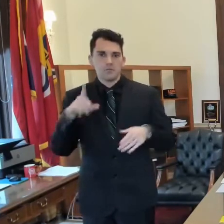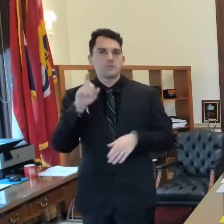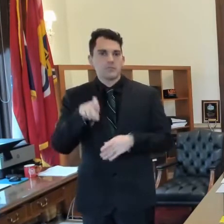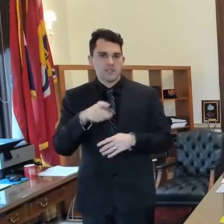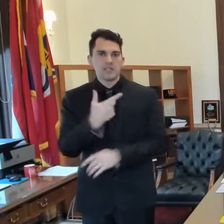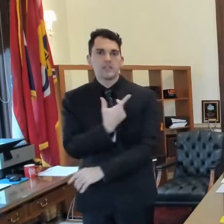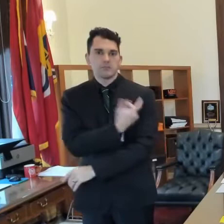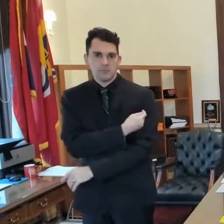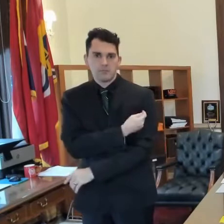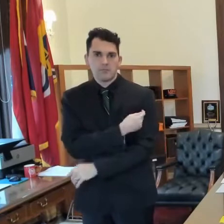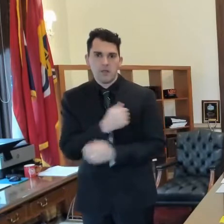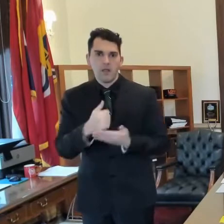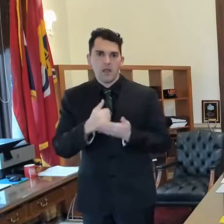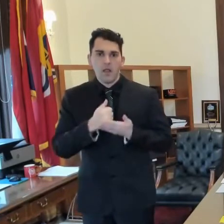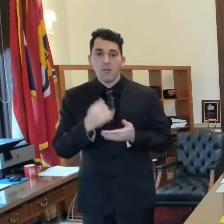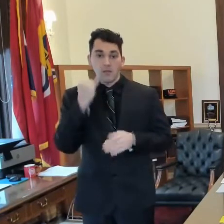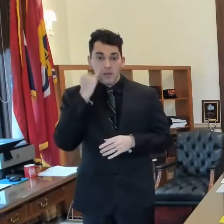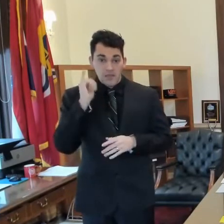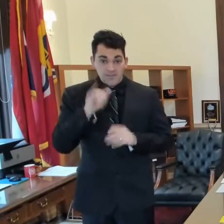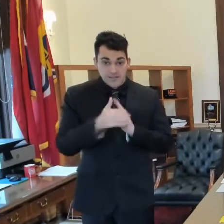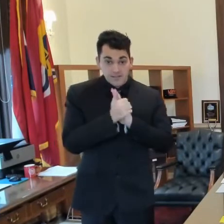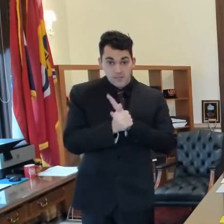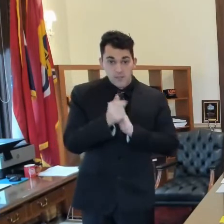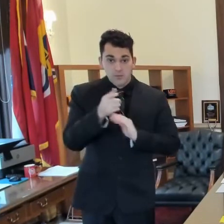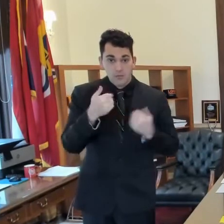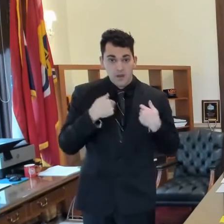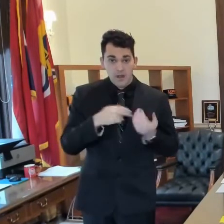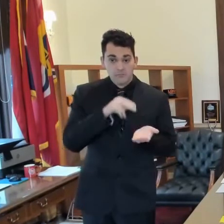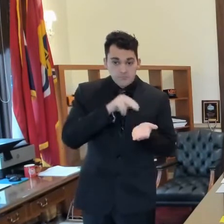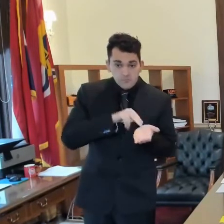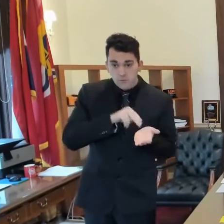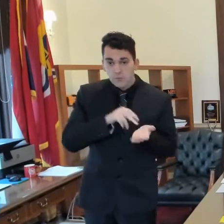are available, that would be great.